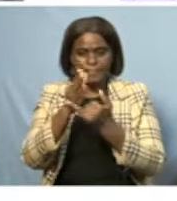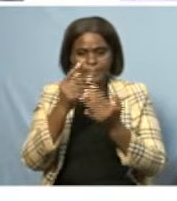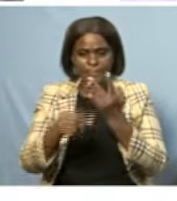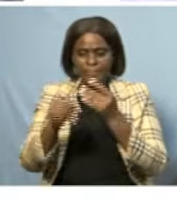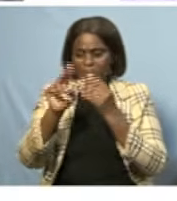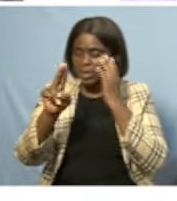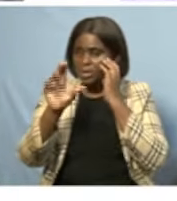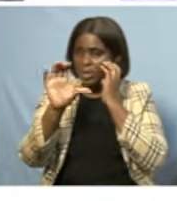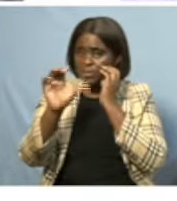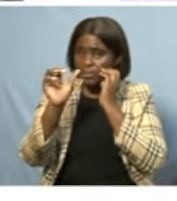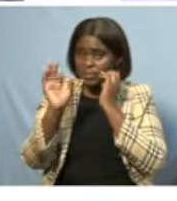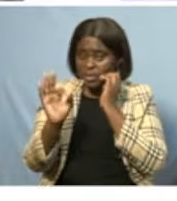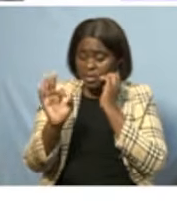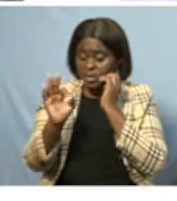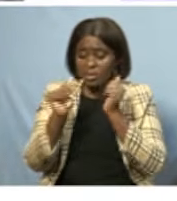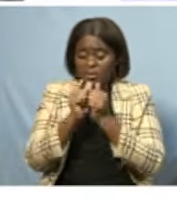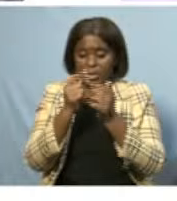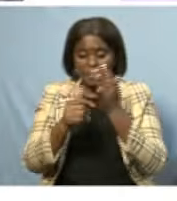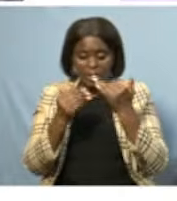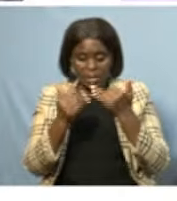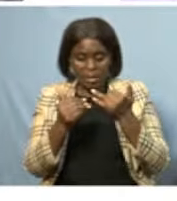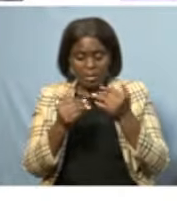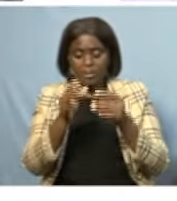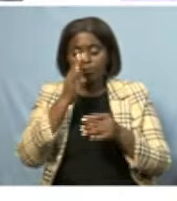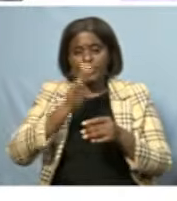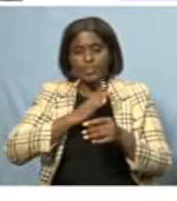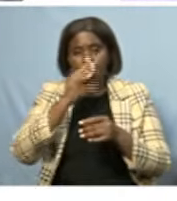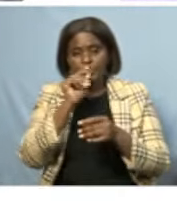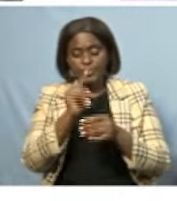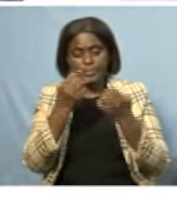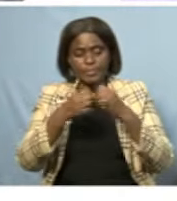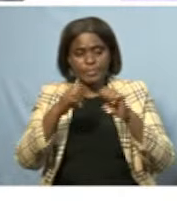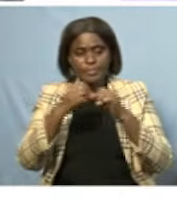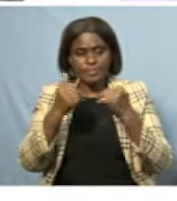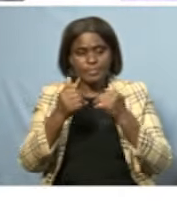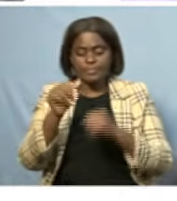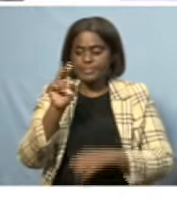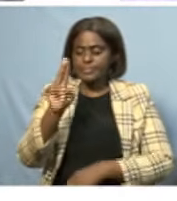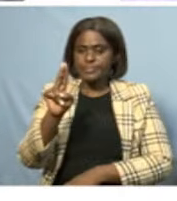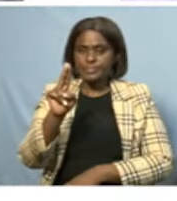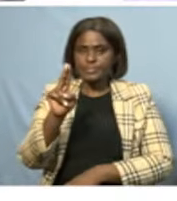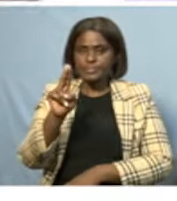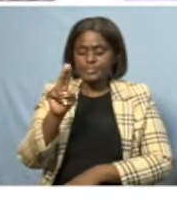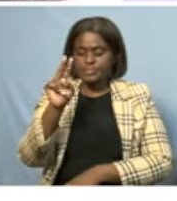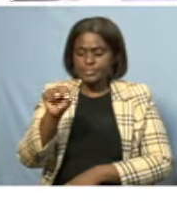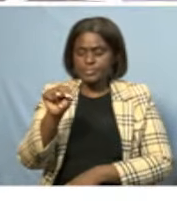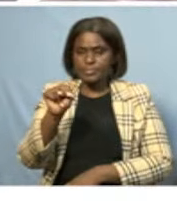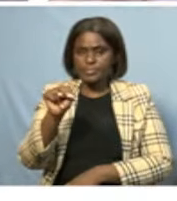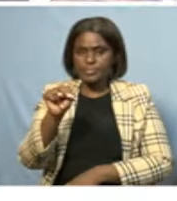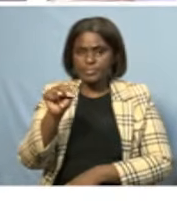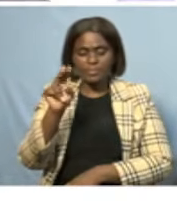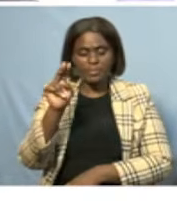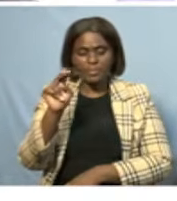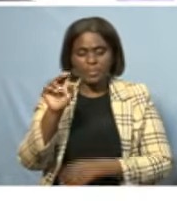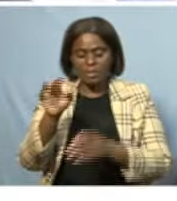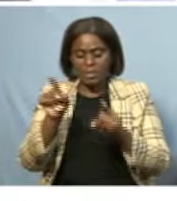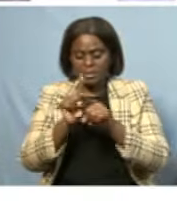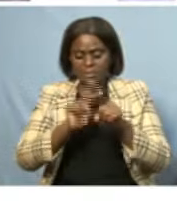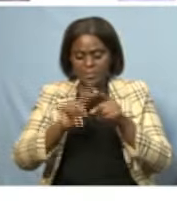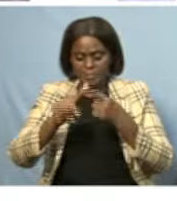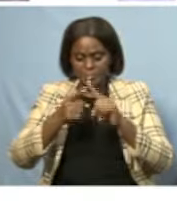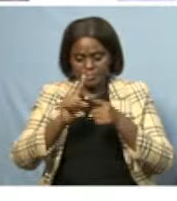United Capital Fertilizer. And now, Madam Speaker, even the nitrogen chemicals, which our friends had